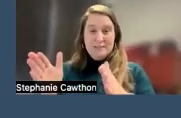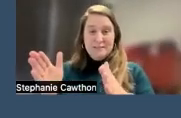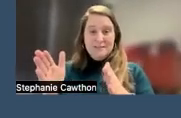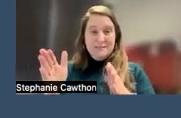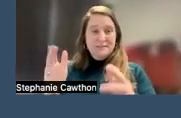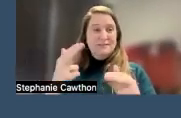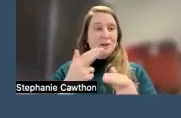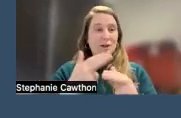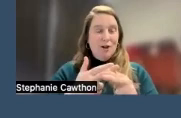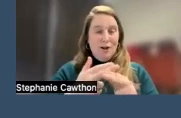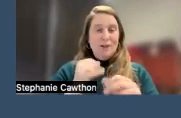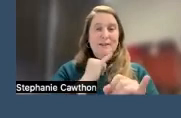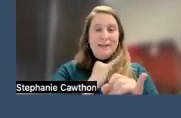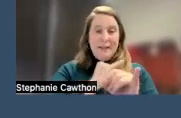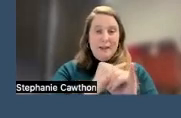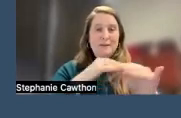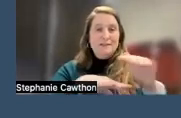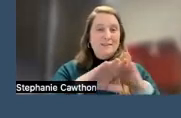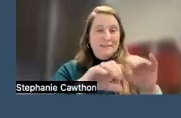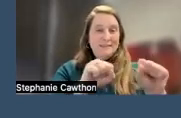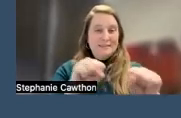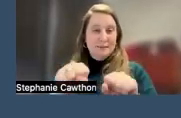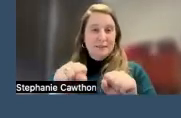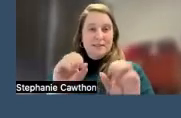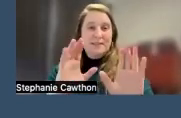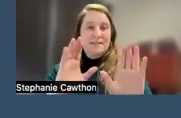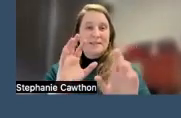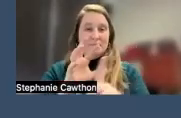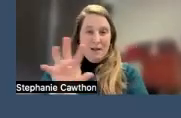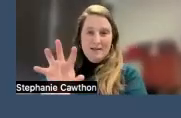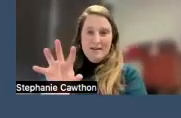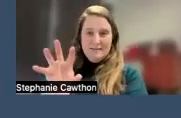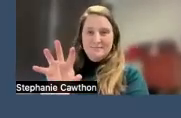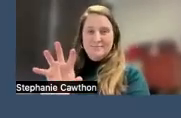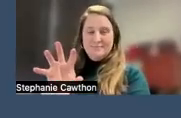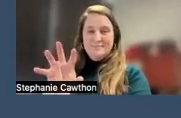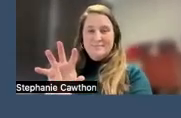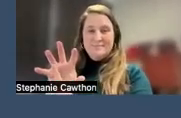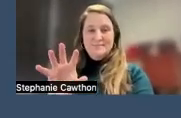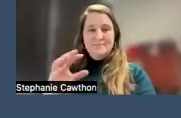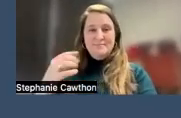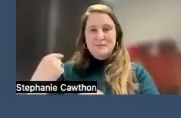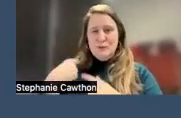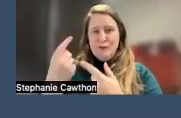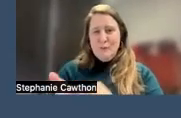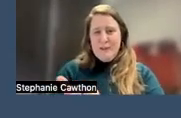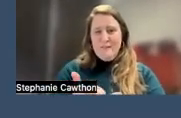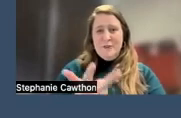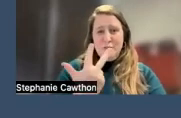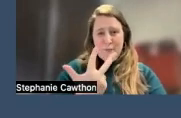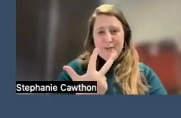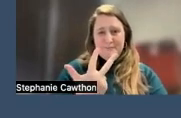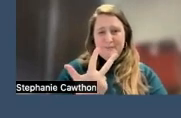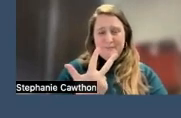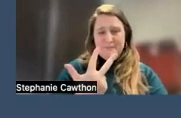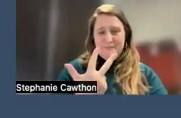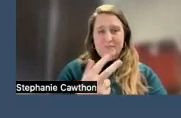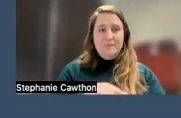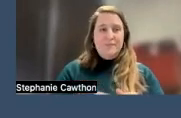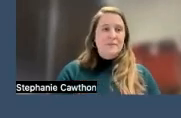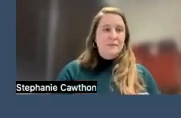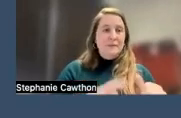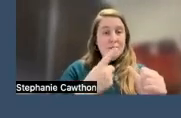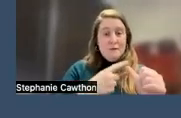So we also have a series called Campus Accessibility Spotlight. So far, we've